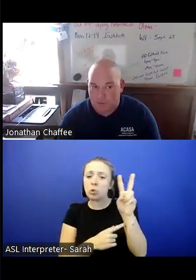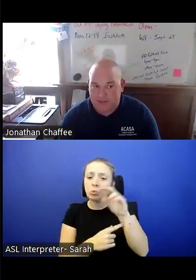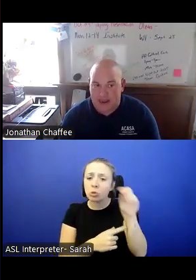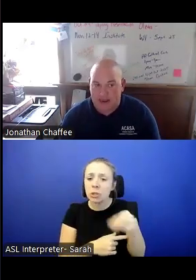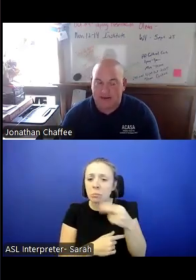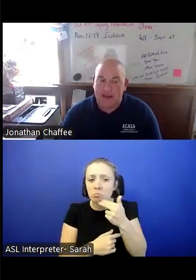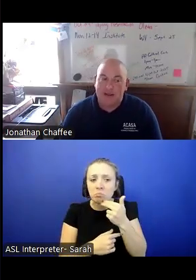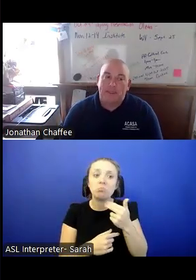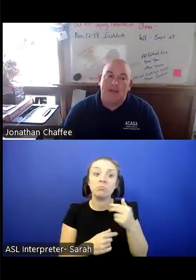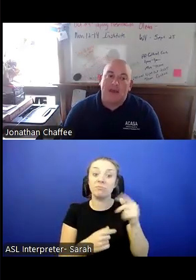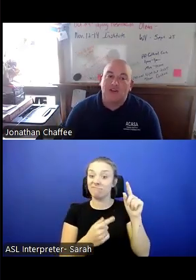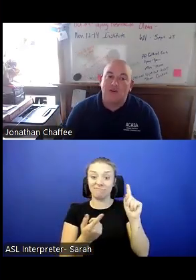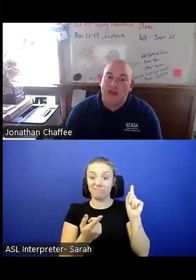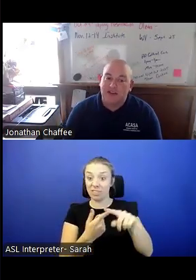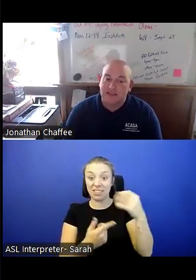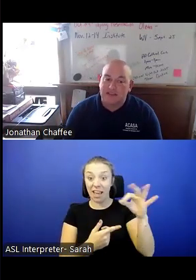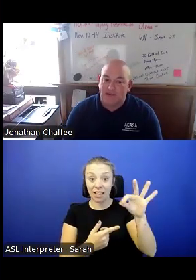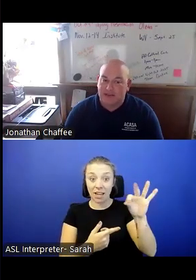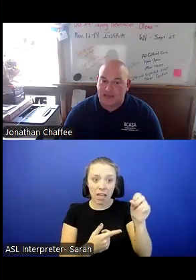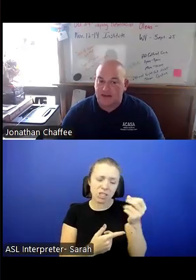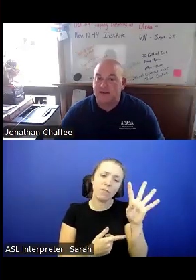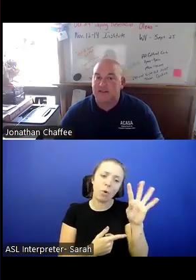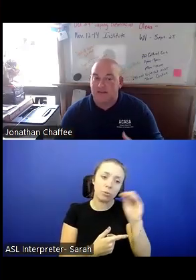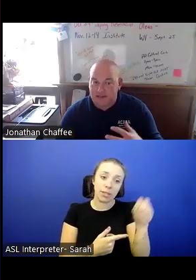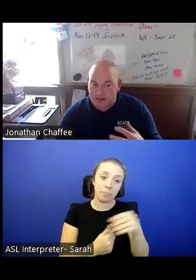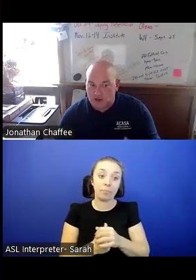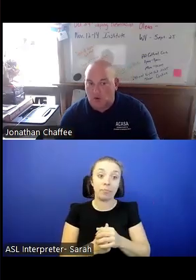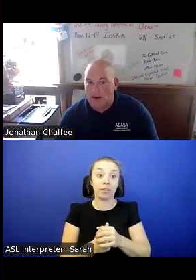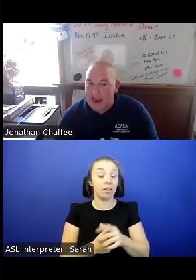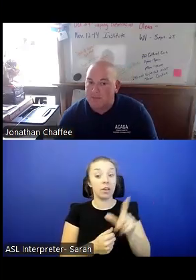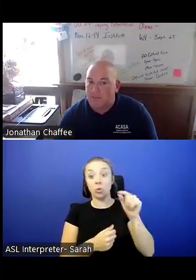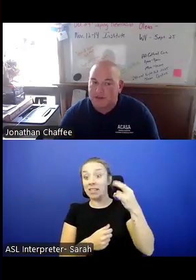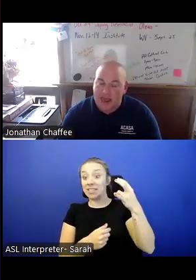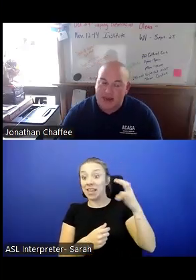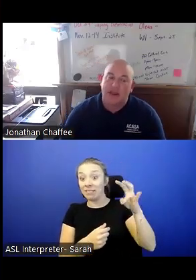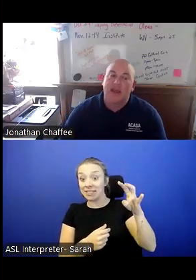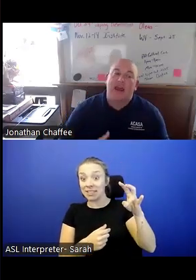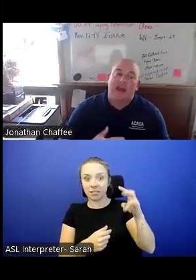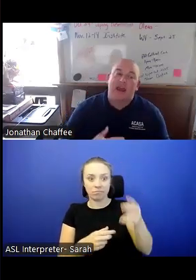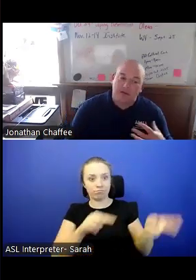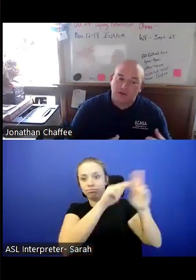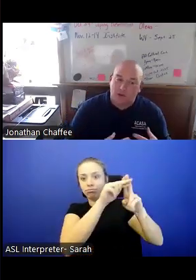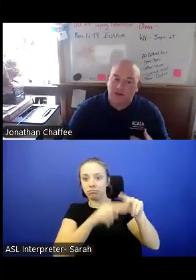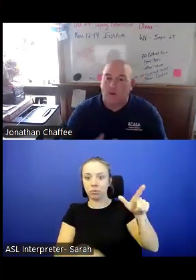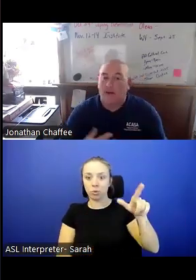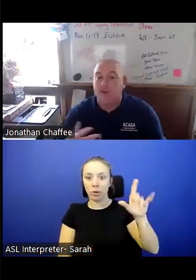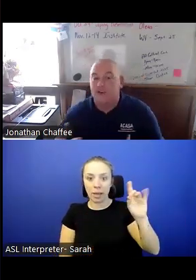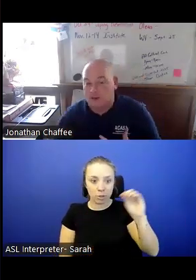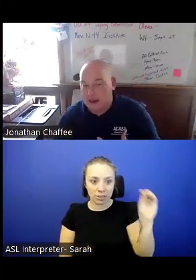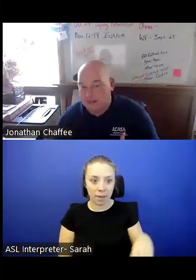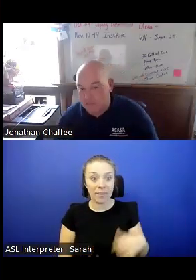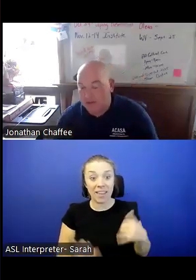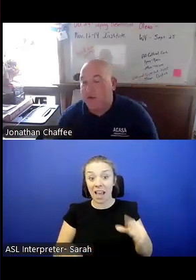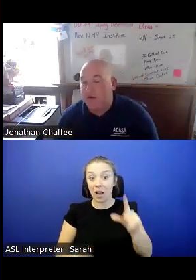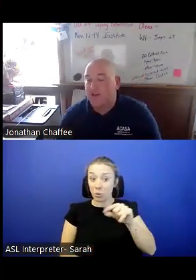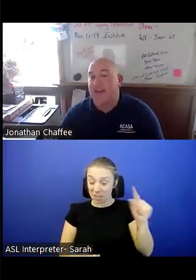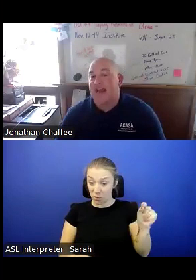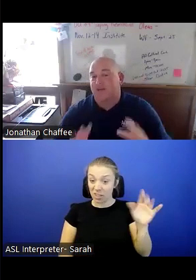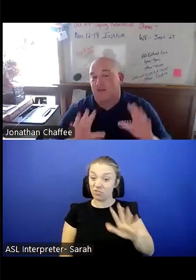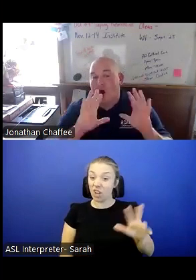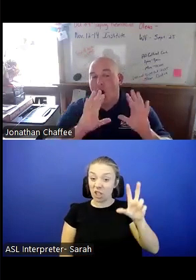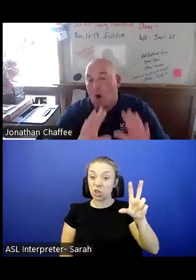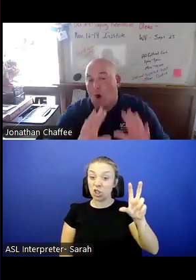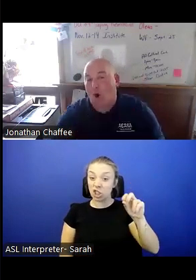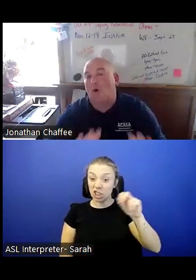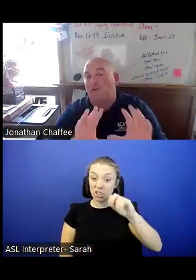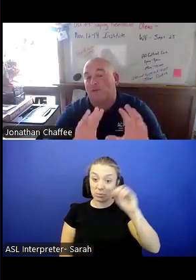at 4%. And then 2017, 17 to 28%. And now in the 2020s, you're looking at mid 30s, and that's